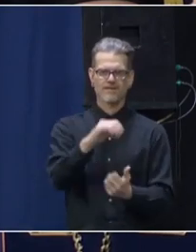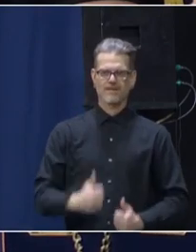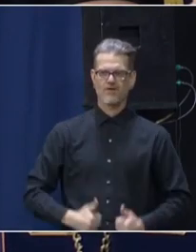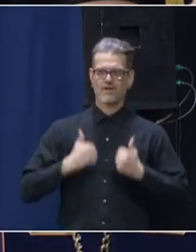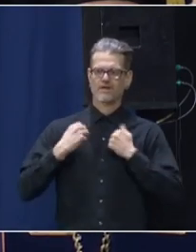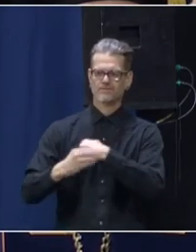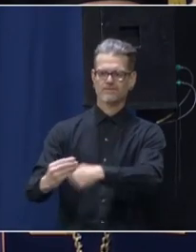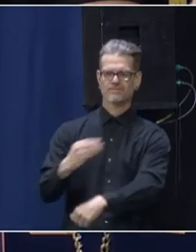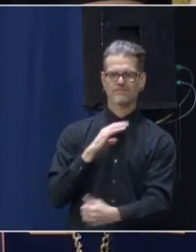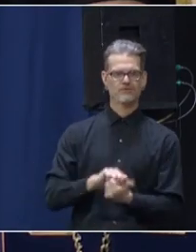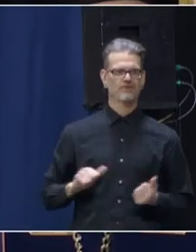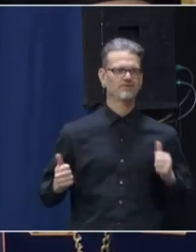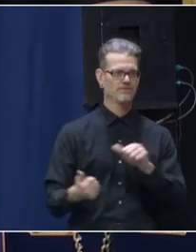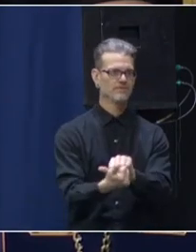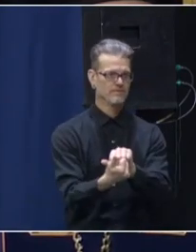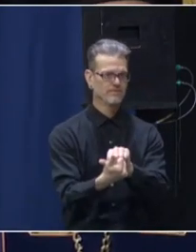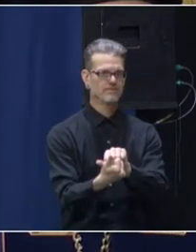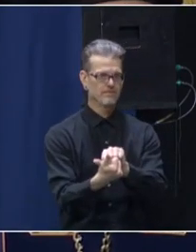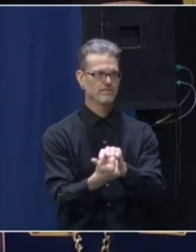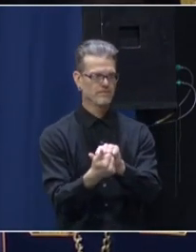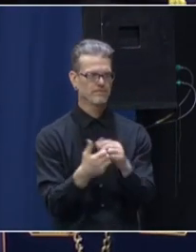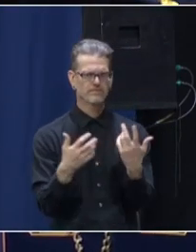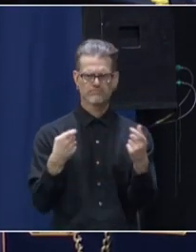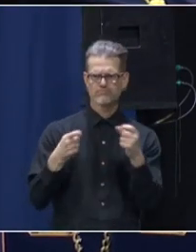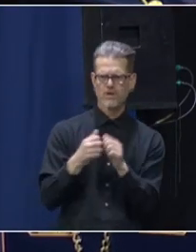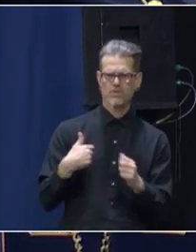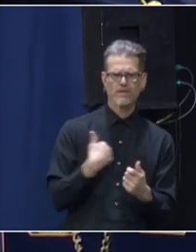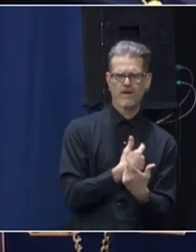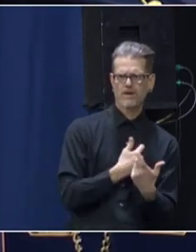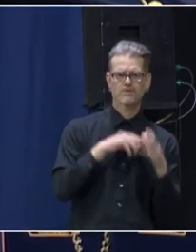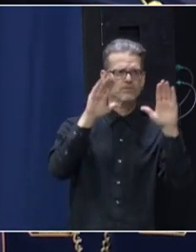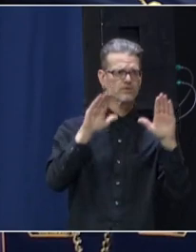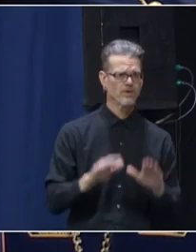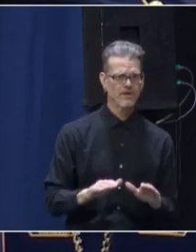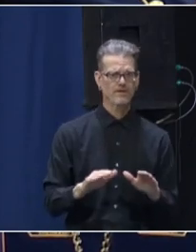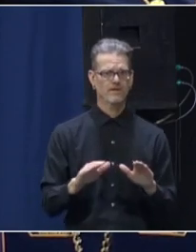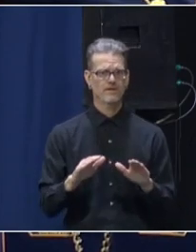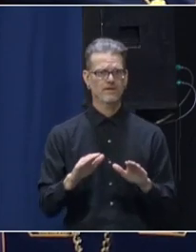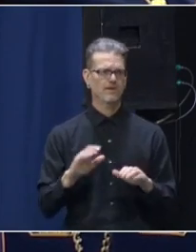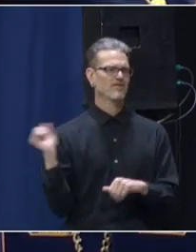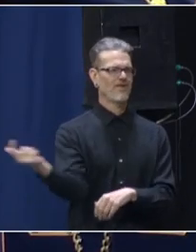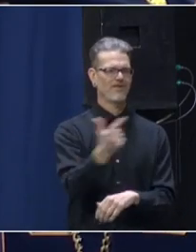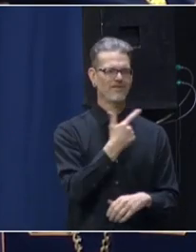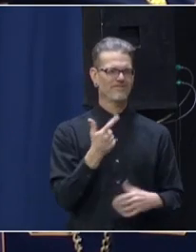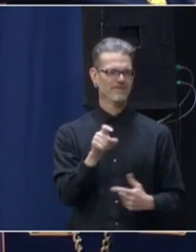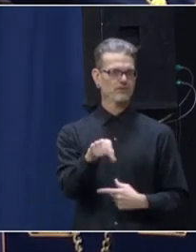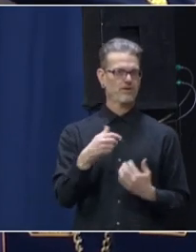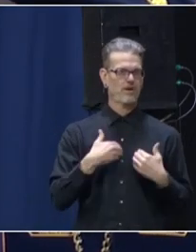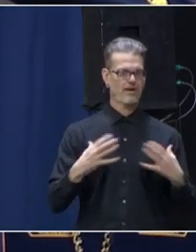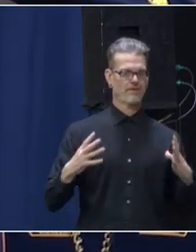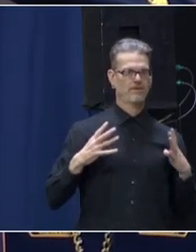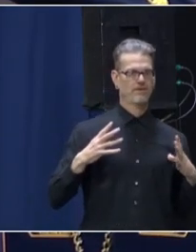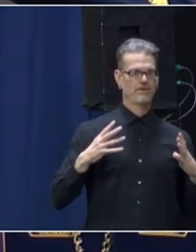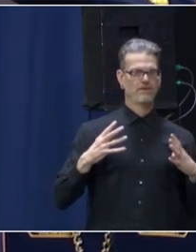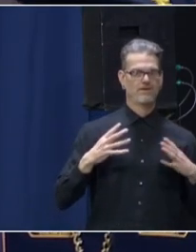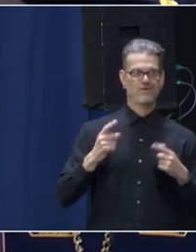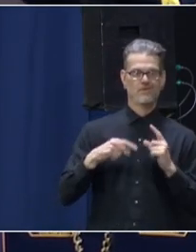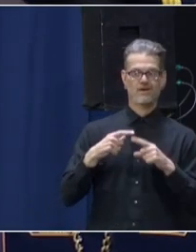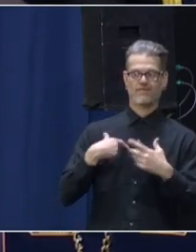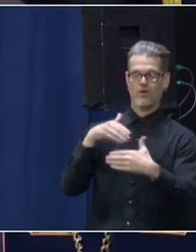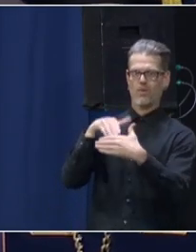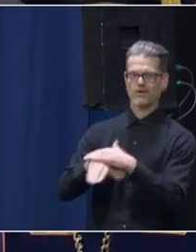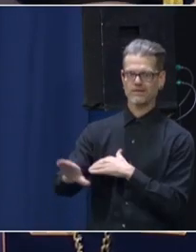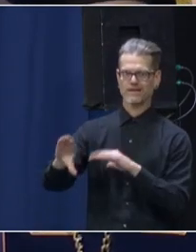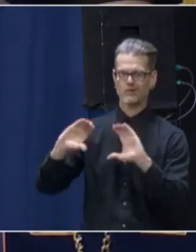ours. Dealing with us was brave, and each one of them deserves a lifetime of vacation for every time one of us walked in late with Starbucks.